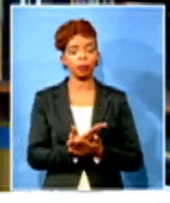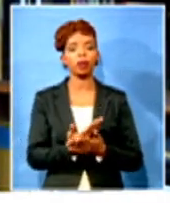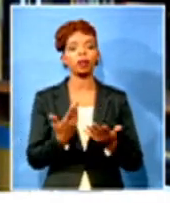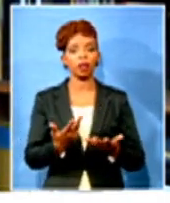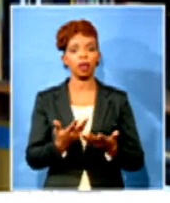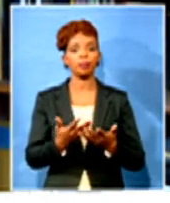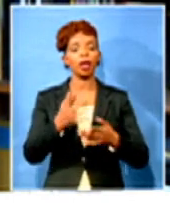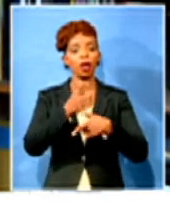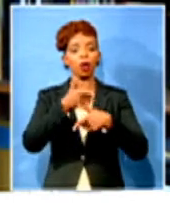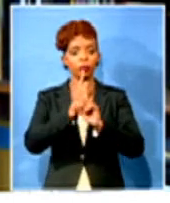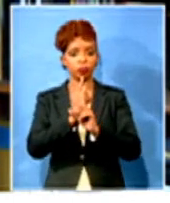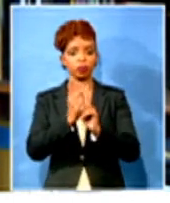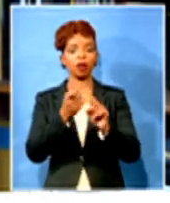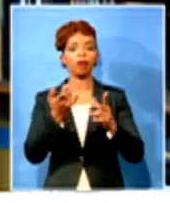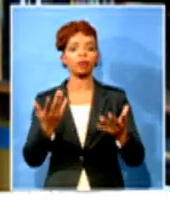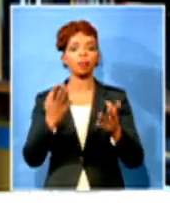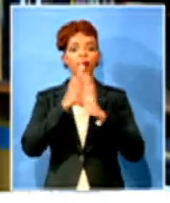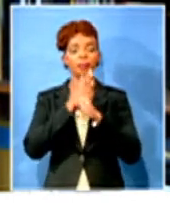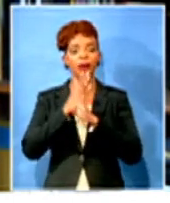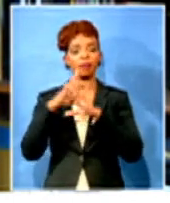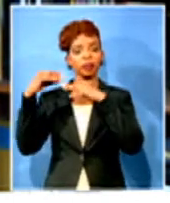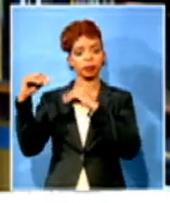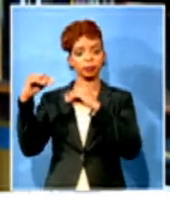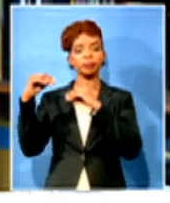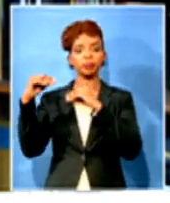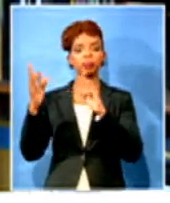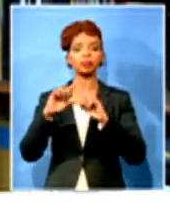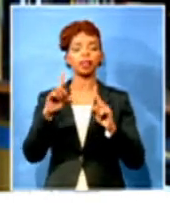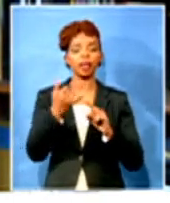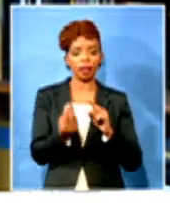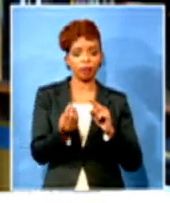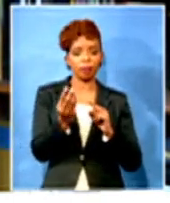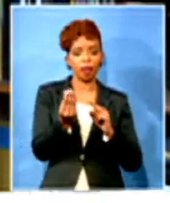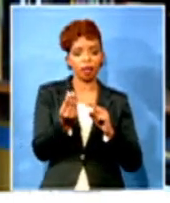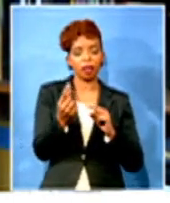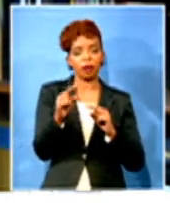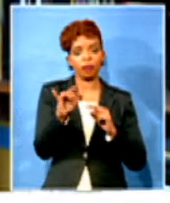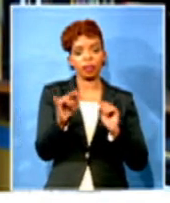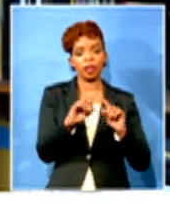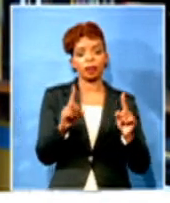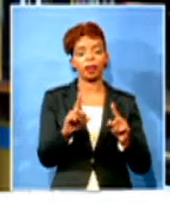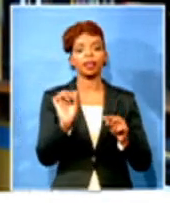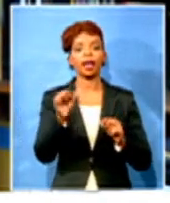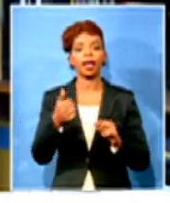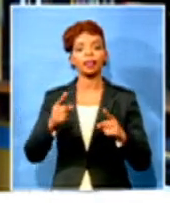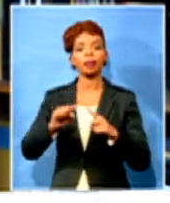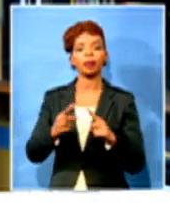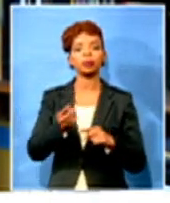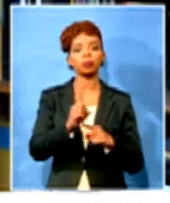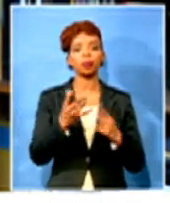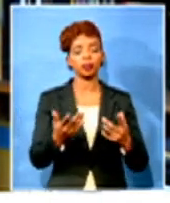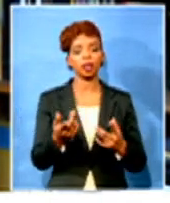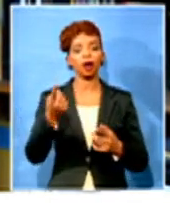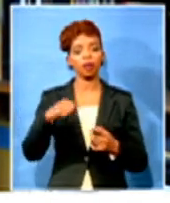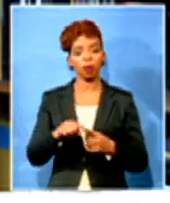firms. And, they have to have some money for that. The other point is it's not just the spending, but as the lockdown